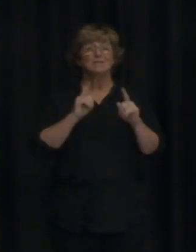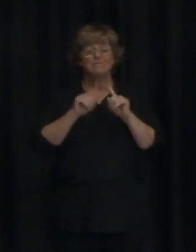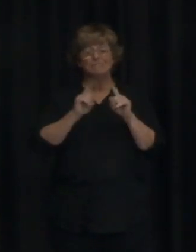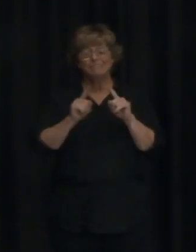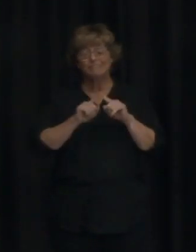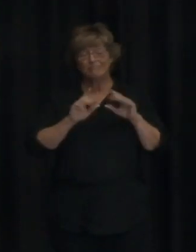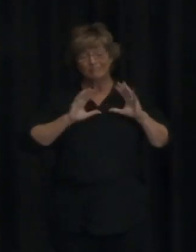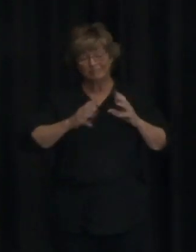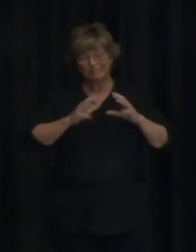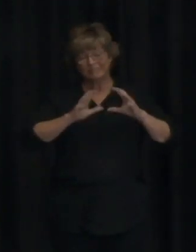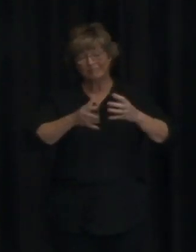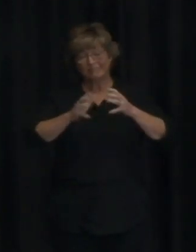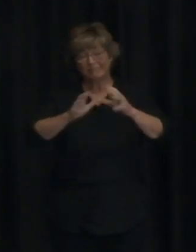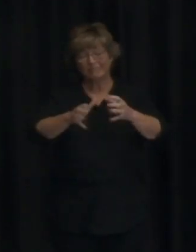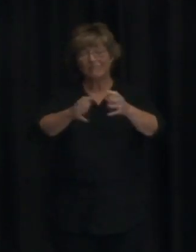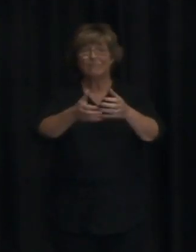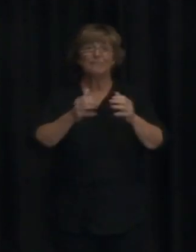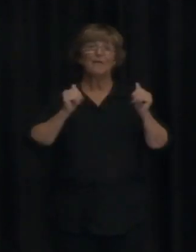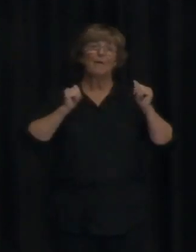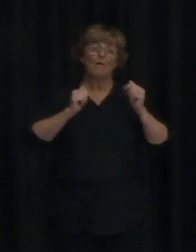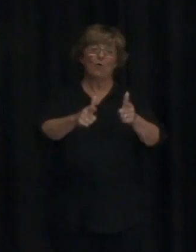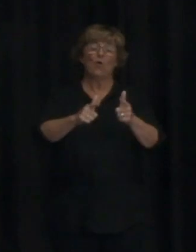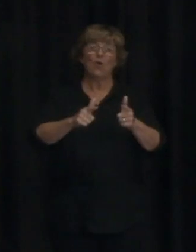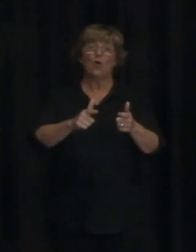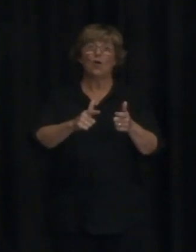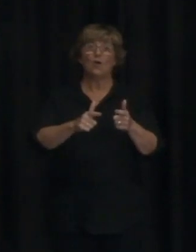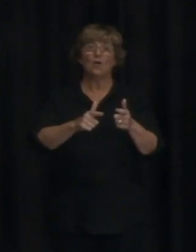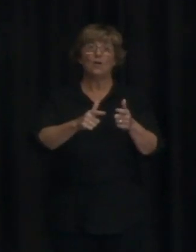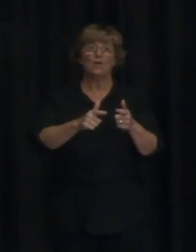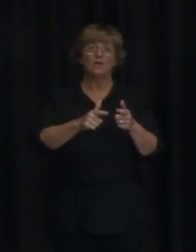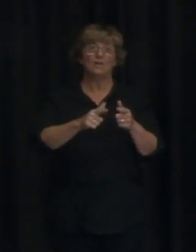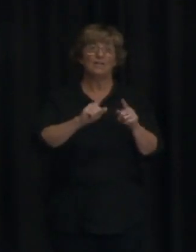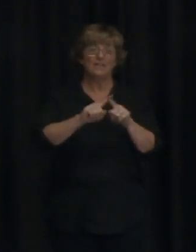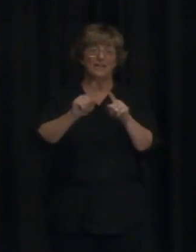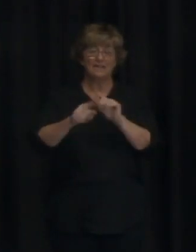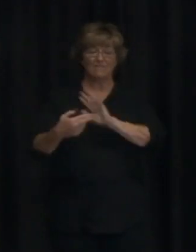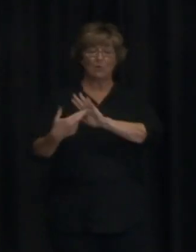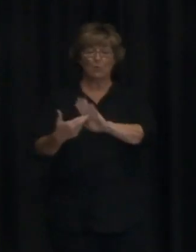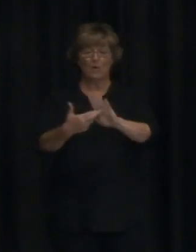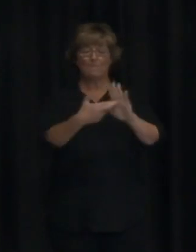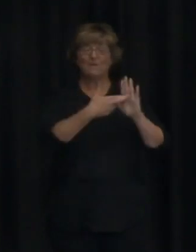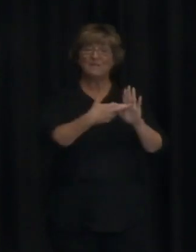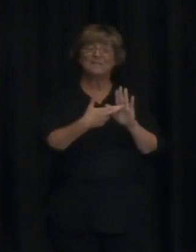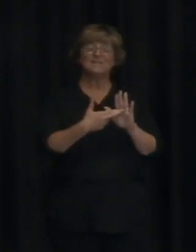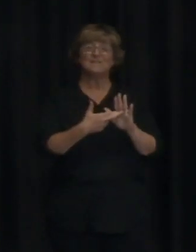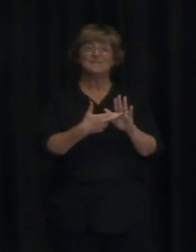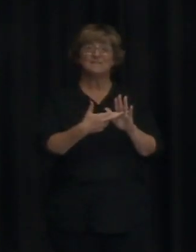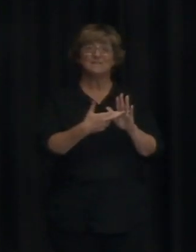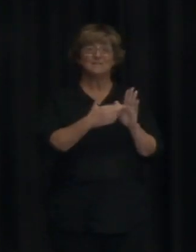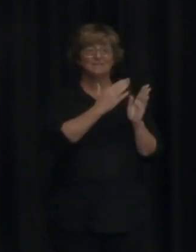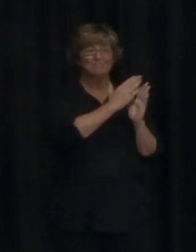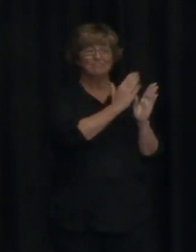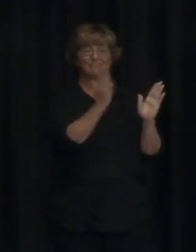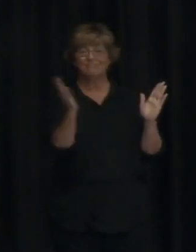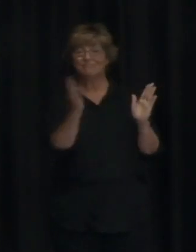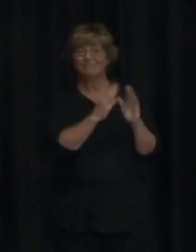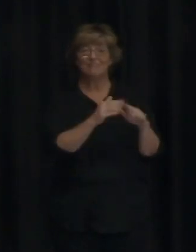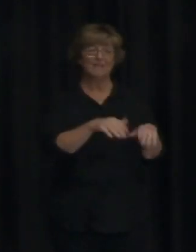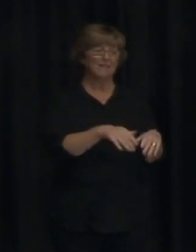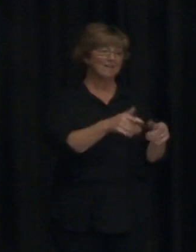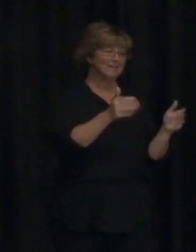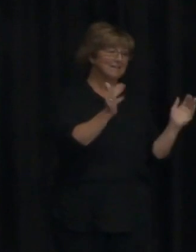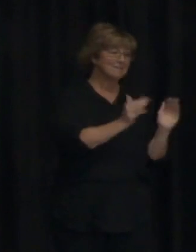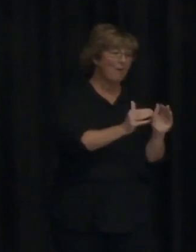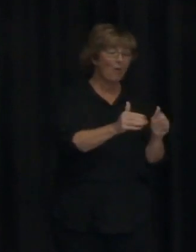employees, all of the bargaining units that worked together across differences, small issues,